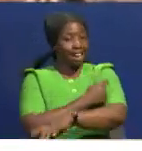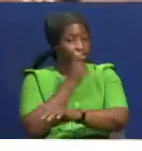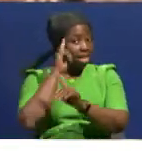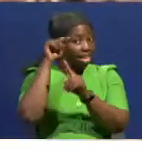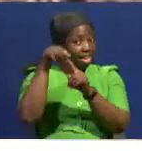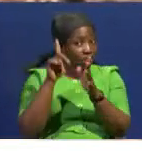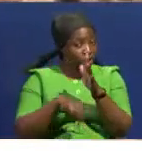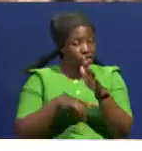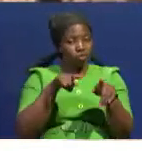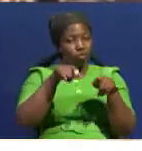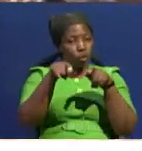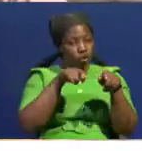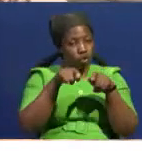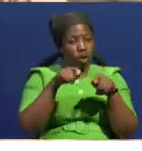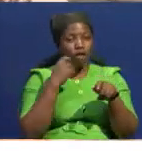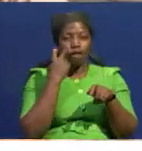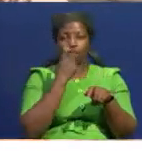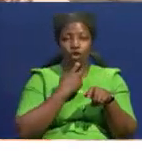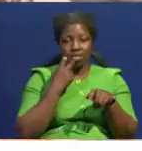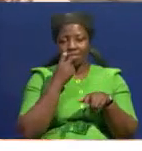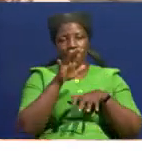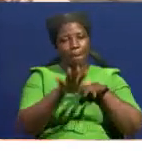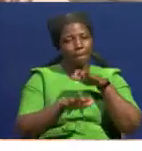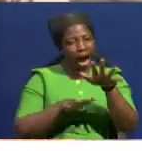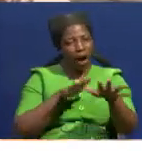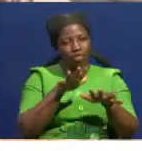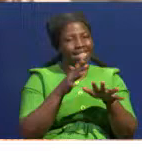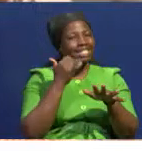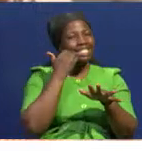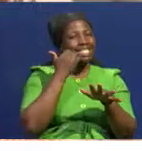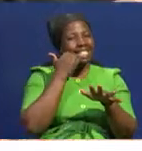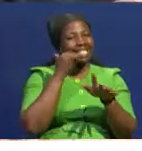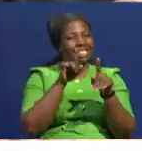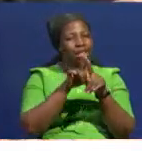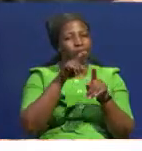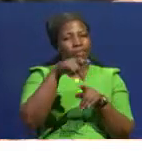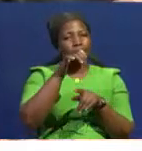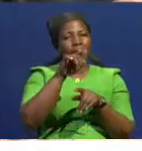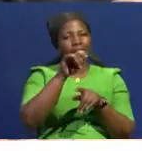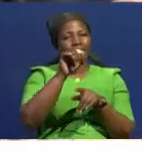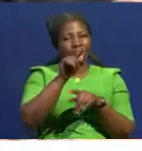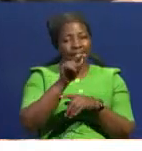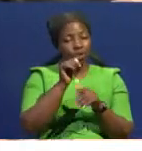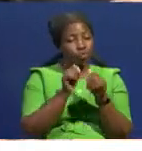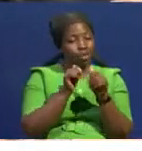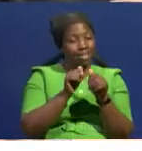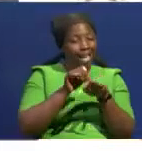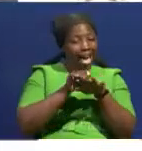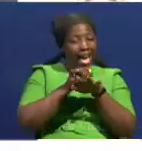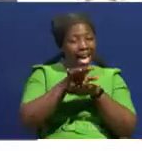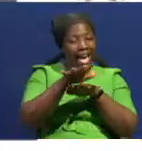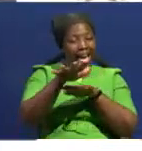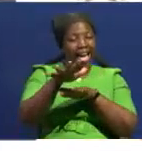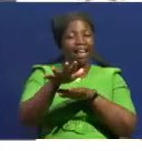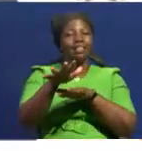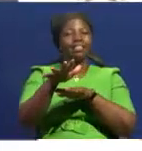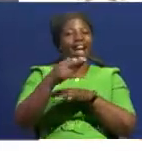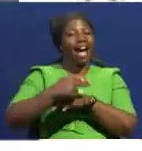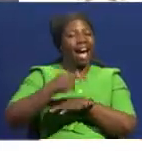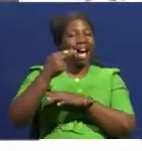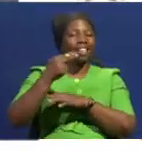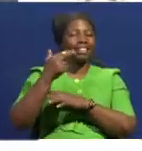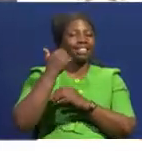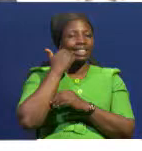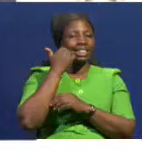to contain the spread of foot and mouth and the pest petits, ruminants' highly contagious diseases. We rely